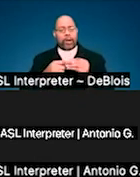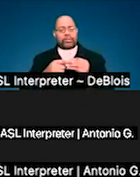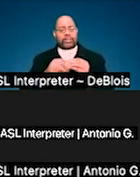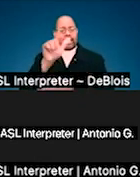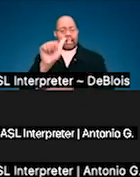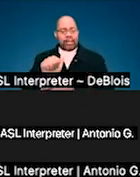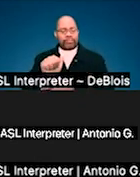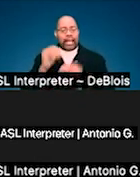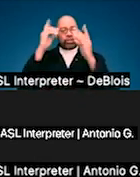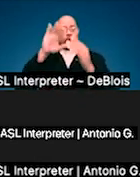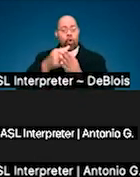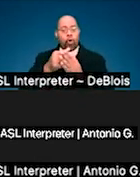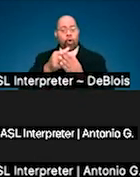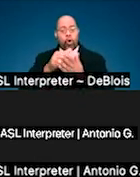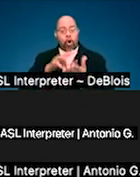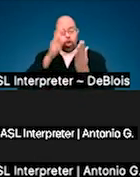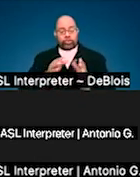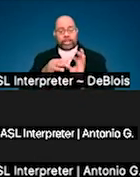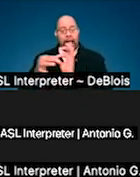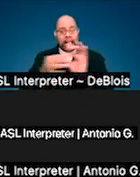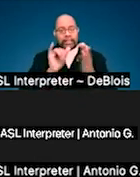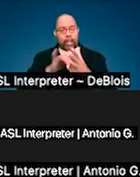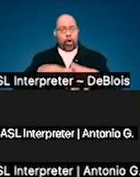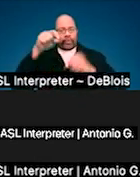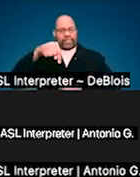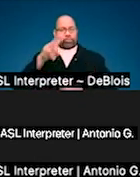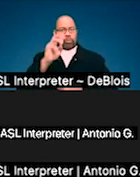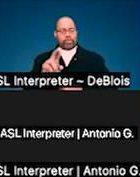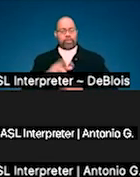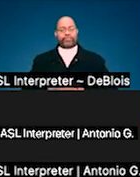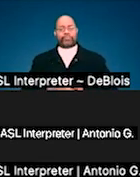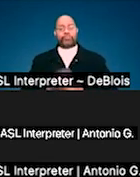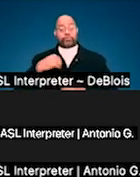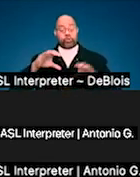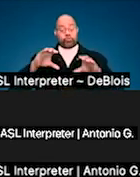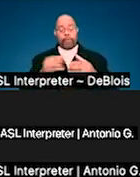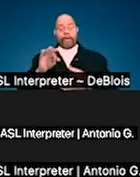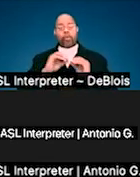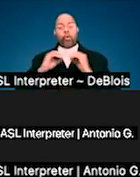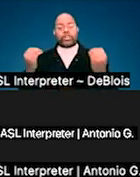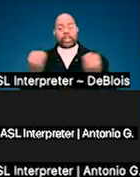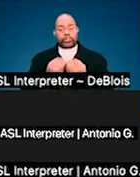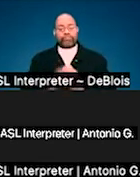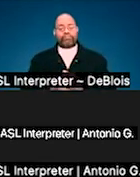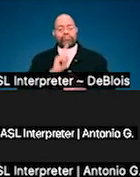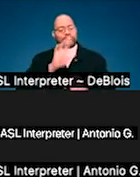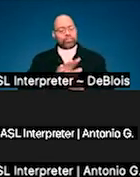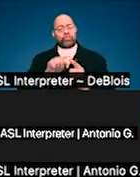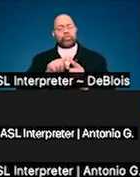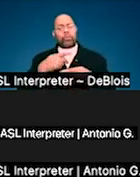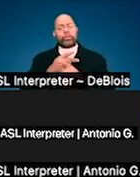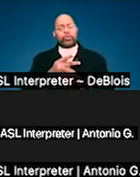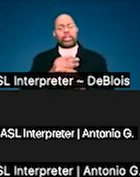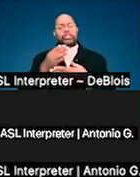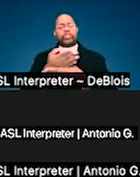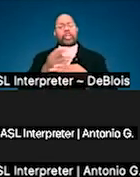Educating All Learners Alliance, who is hosting this webinar. We're a coalition of organizations dedicated to producing and